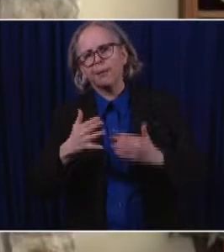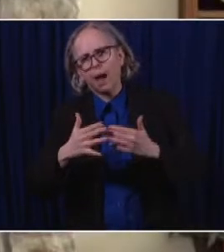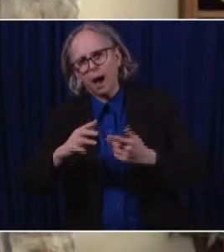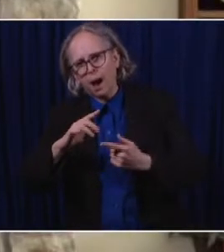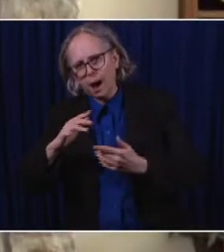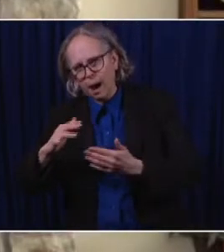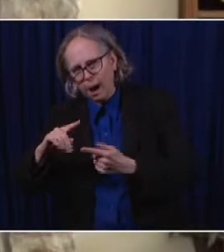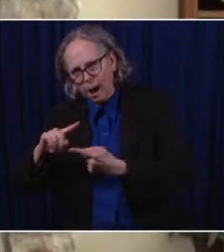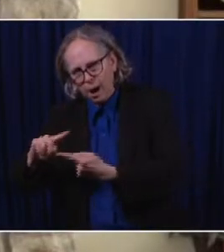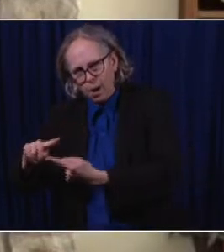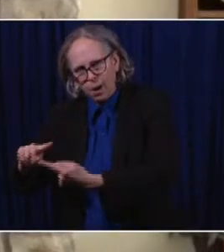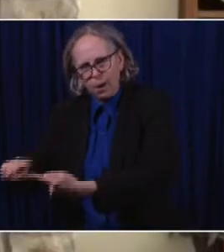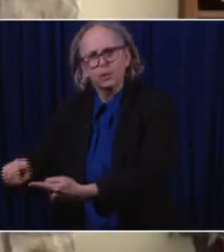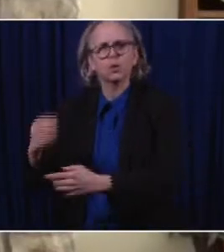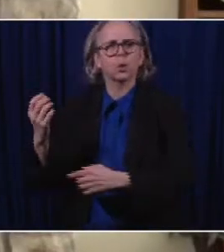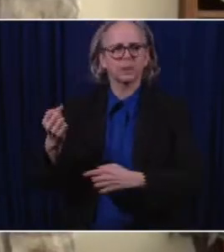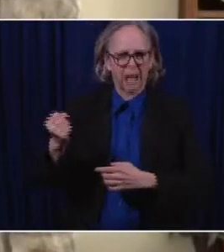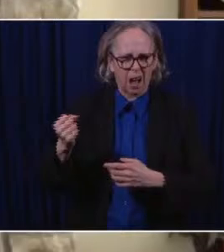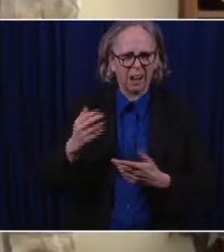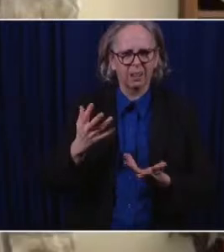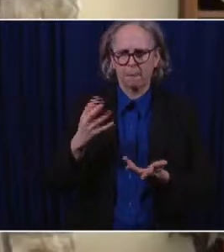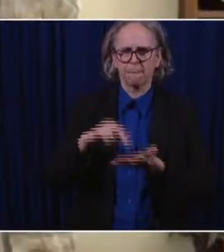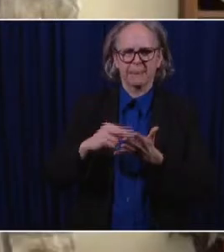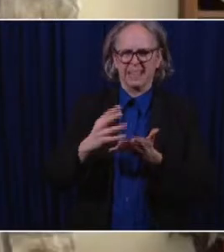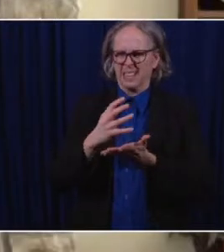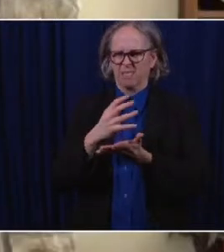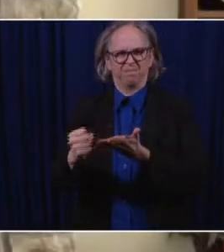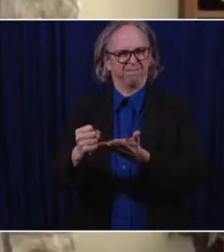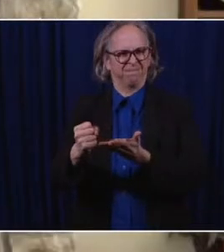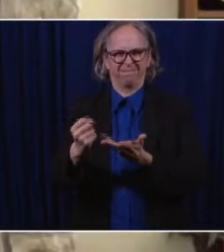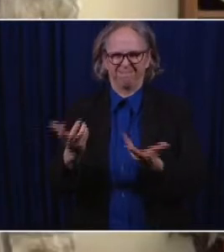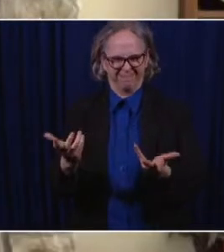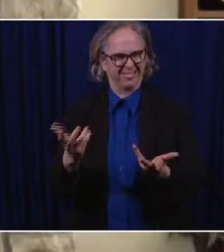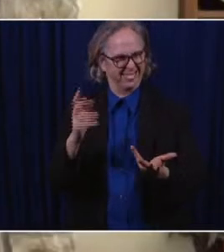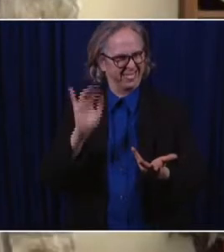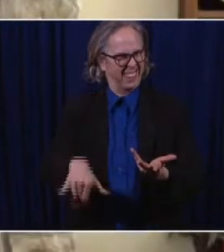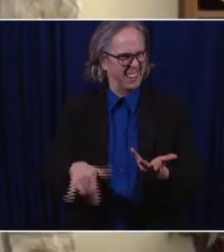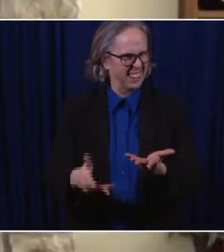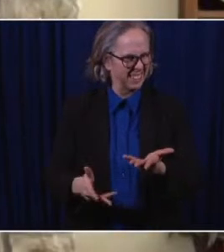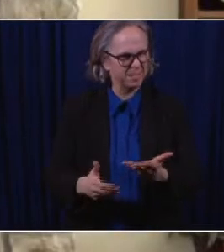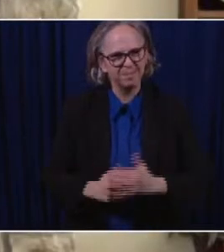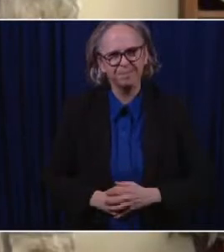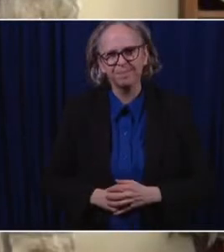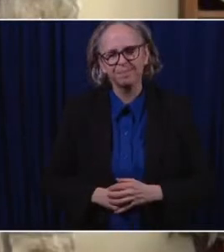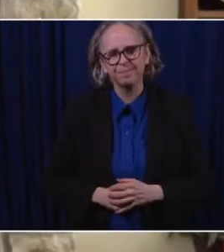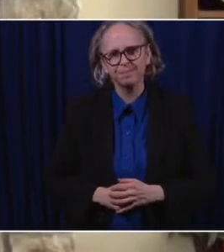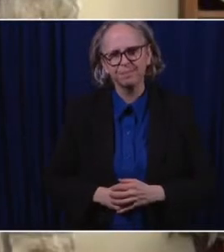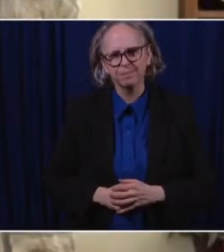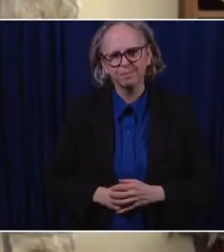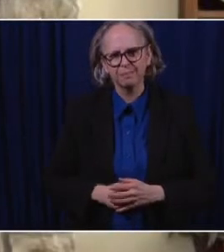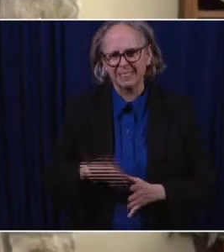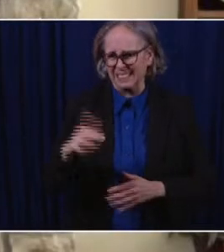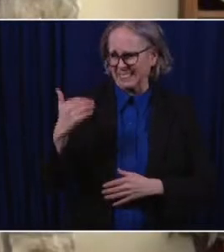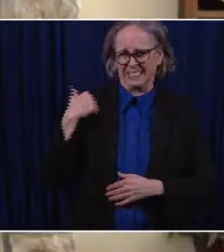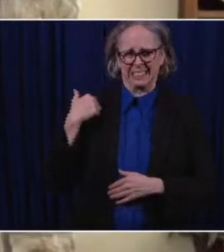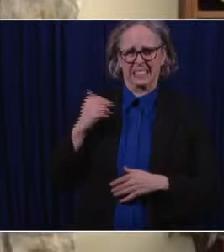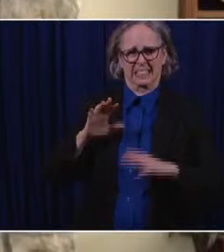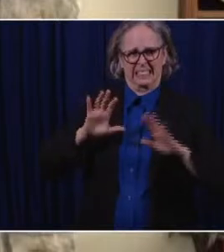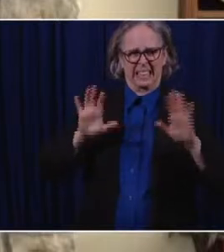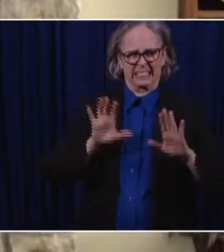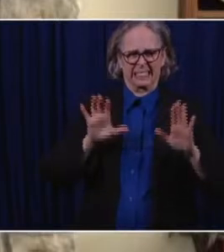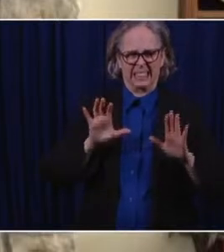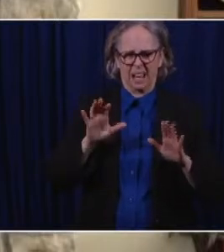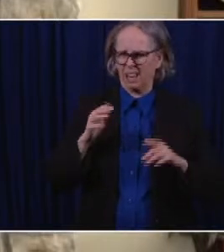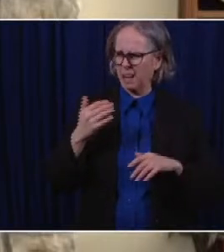again. I think if you actually looked at this Sunday's, or at least what we reported on Monday, I think it was a